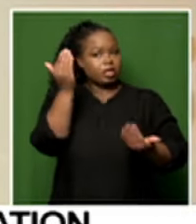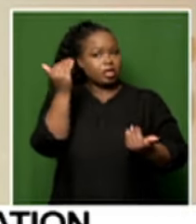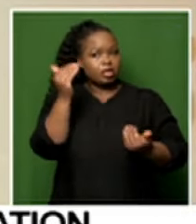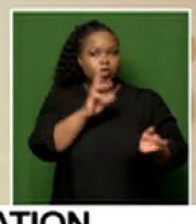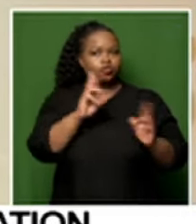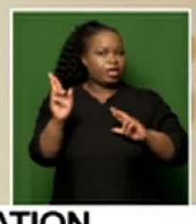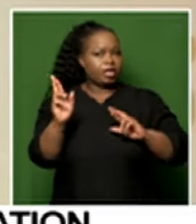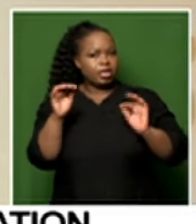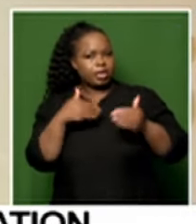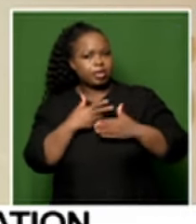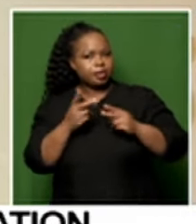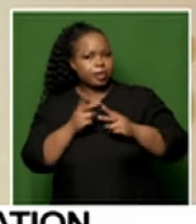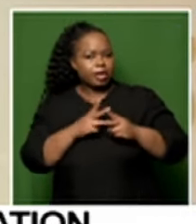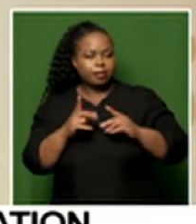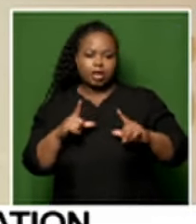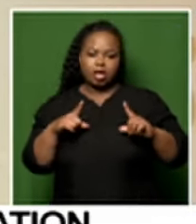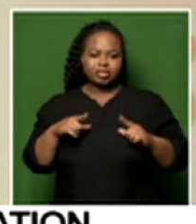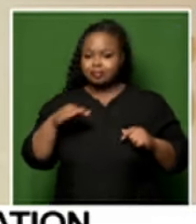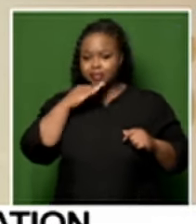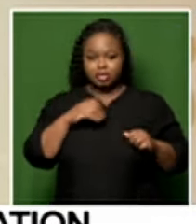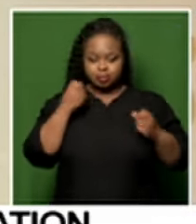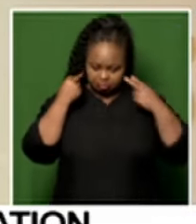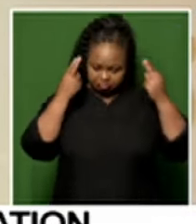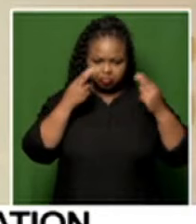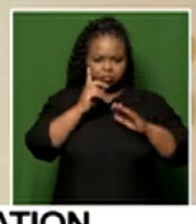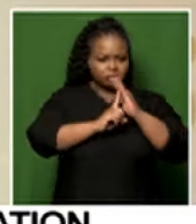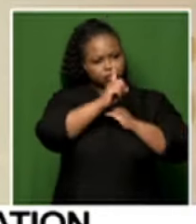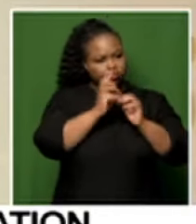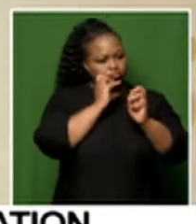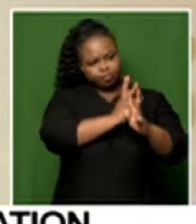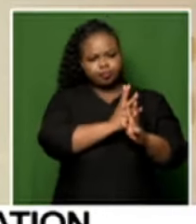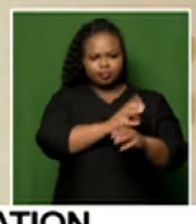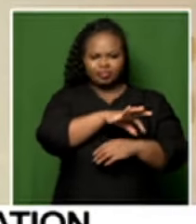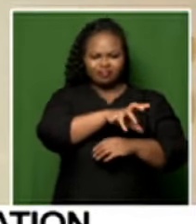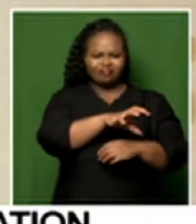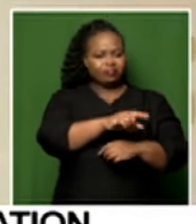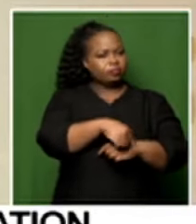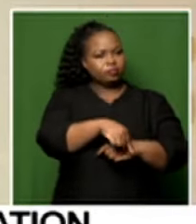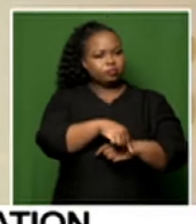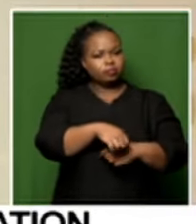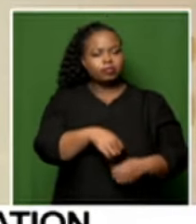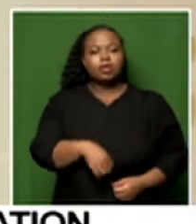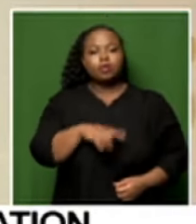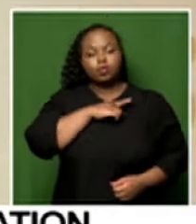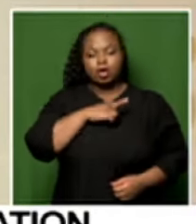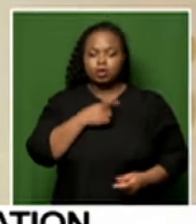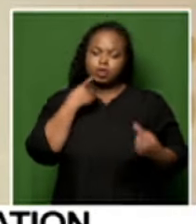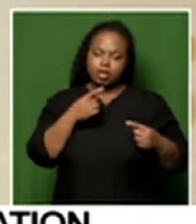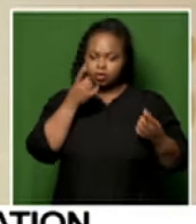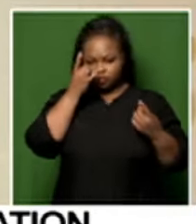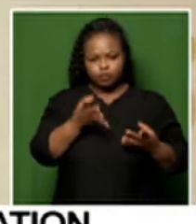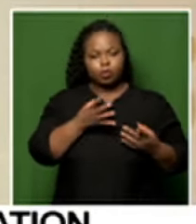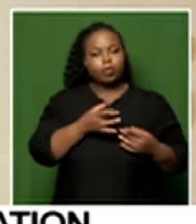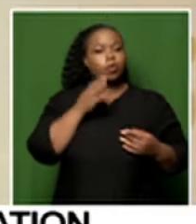get ready, and so on. But that doesn't mean you must stand up from that point and then go to the vaccination sites. We are going to be announcing